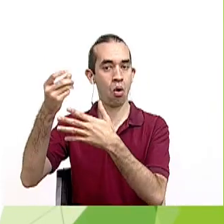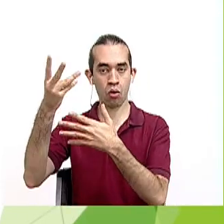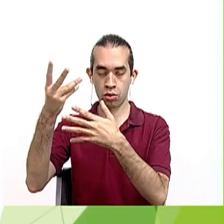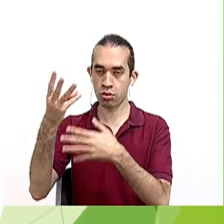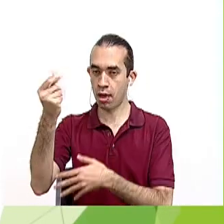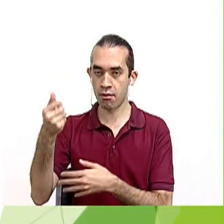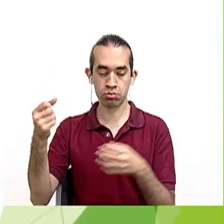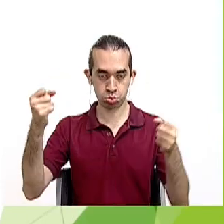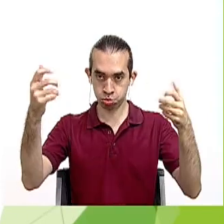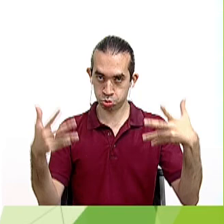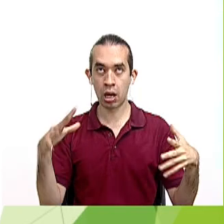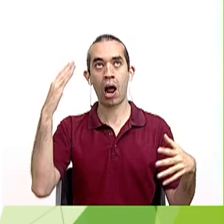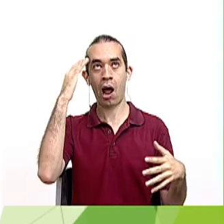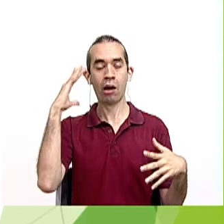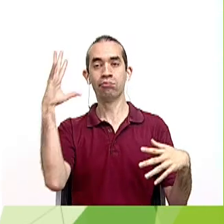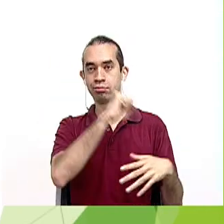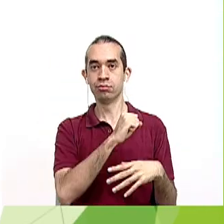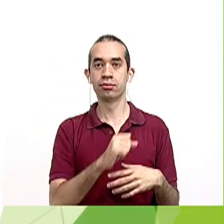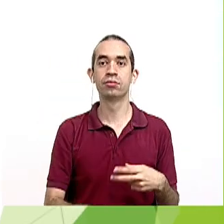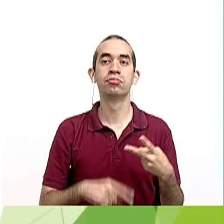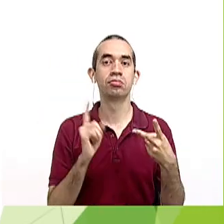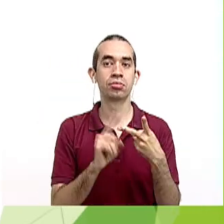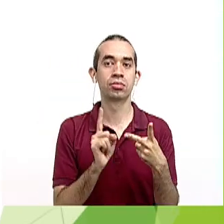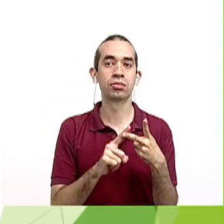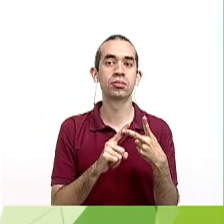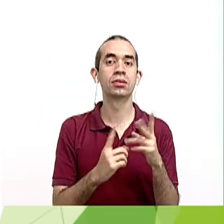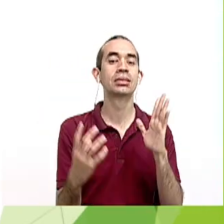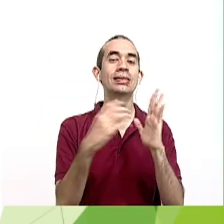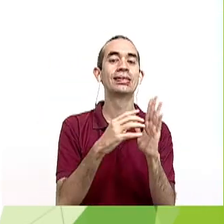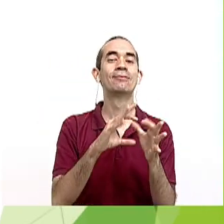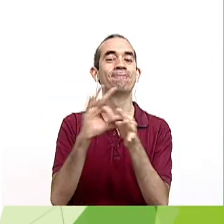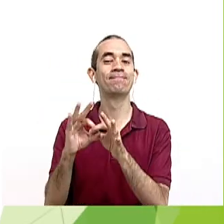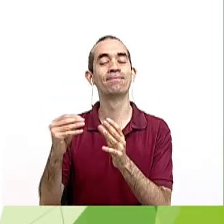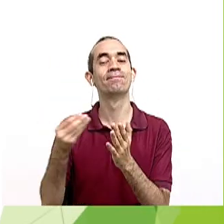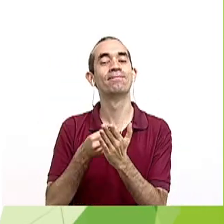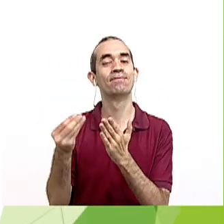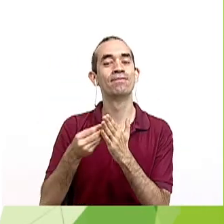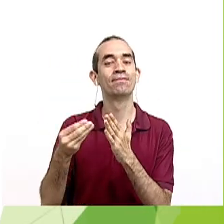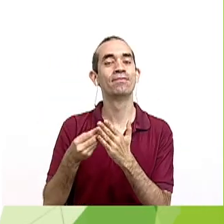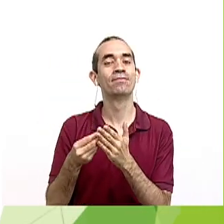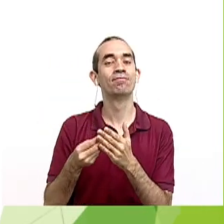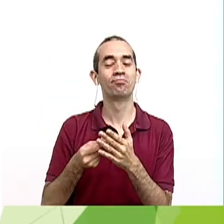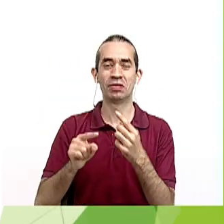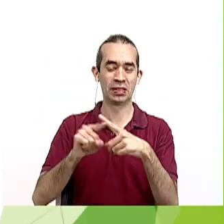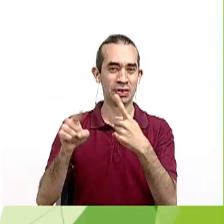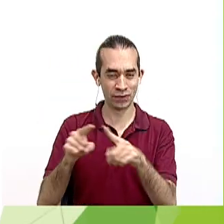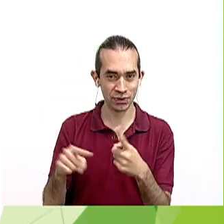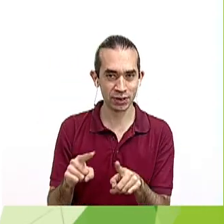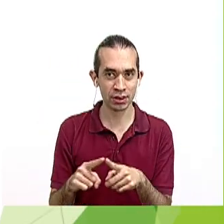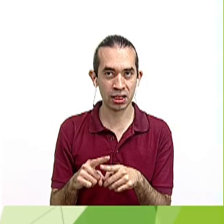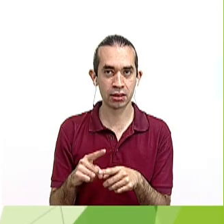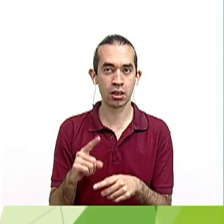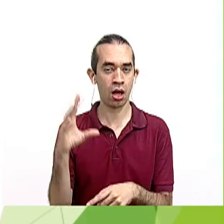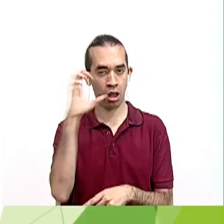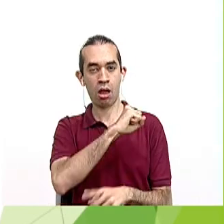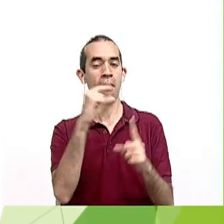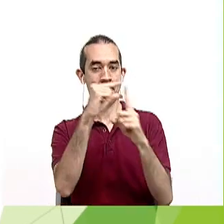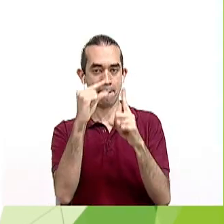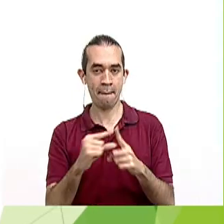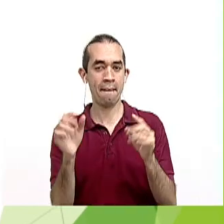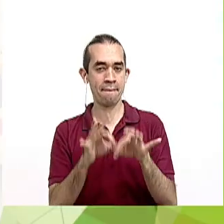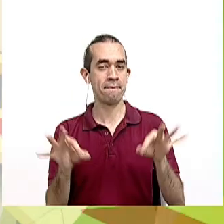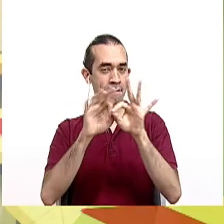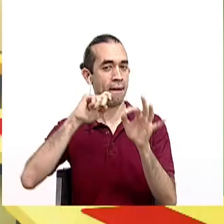identified keywords, meaning in a test related to shopping lists and shopping groceries, right? Okay, very